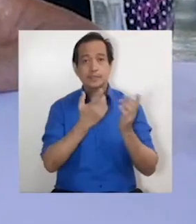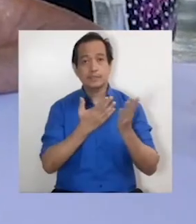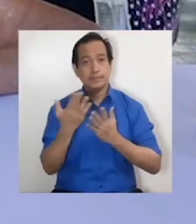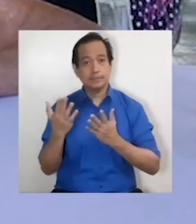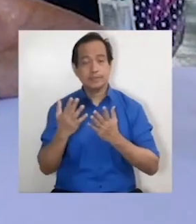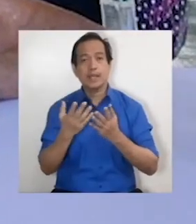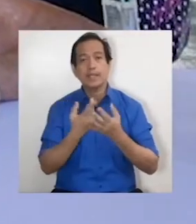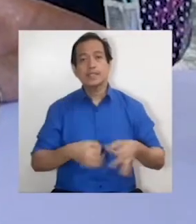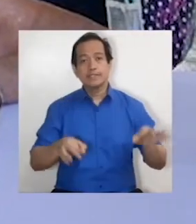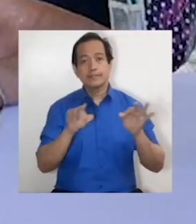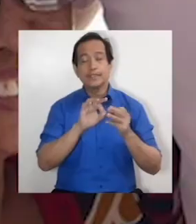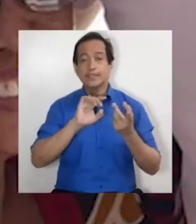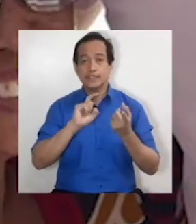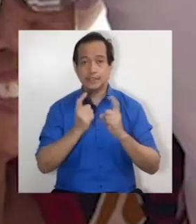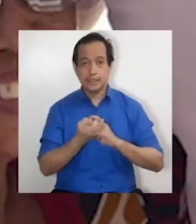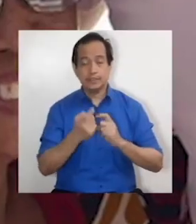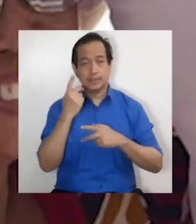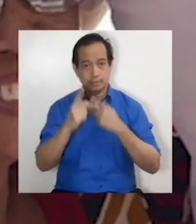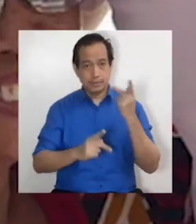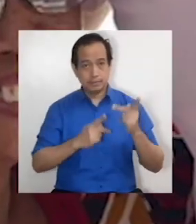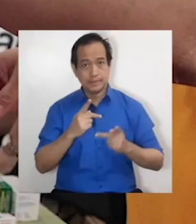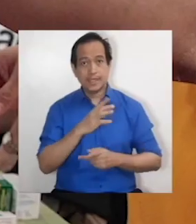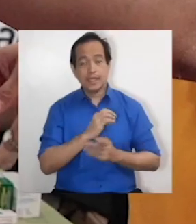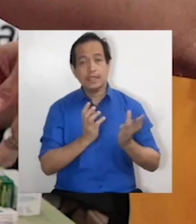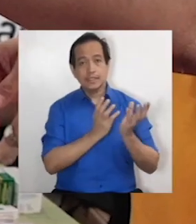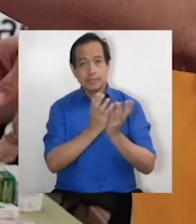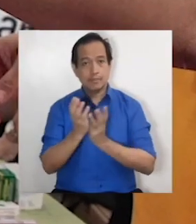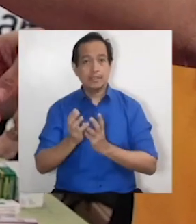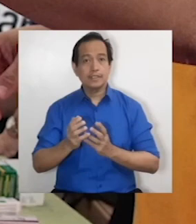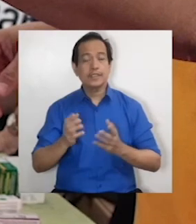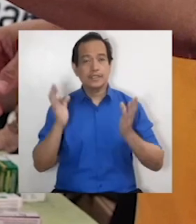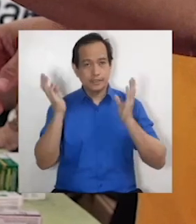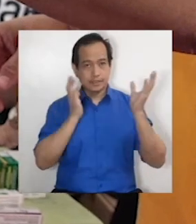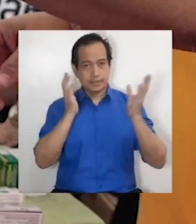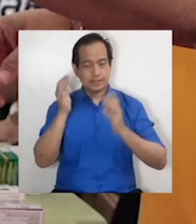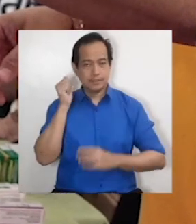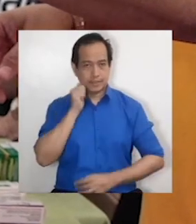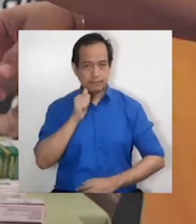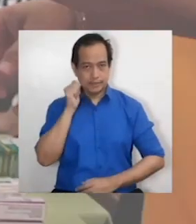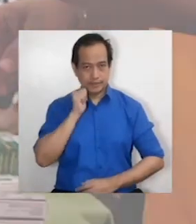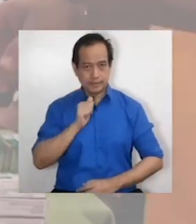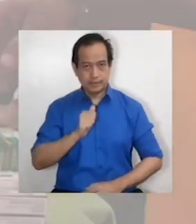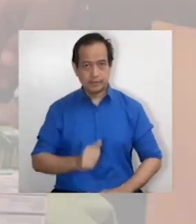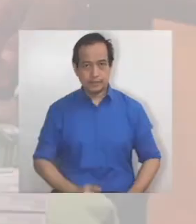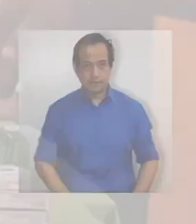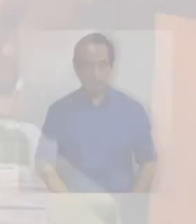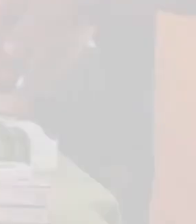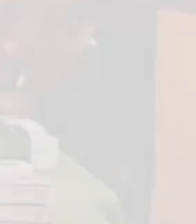meaningful change to the people and the communities served every day.